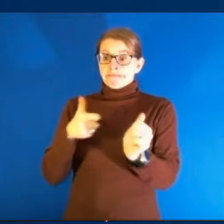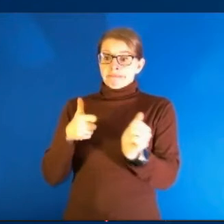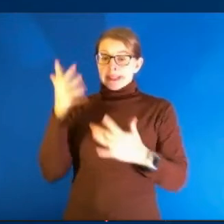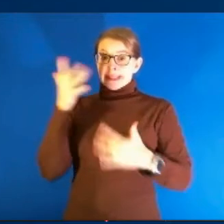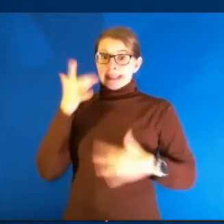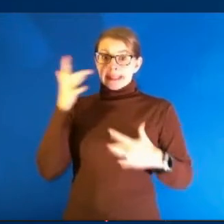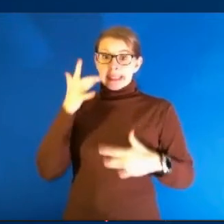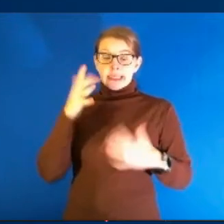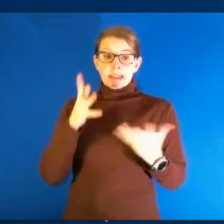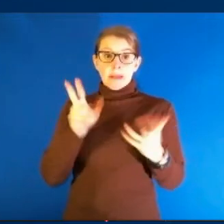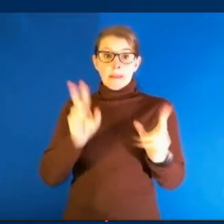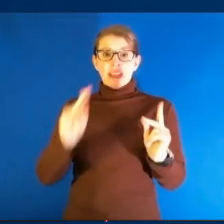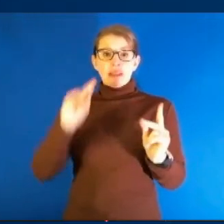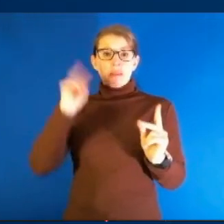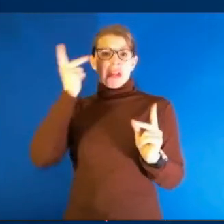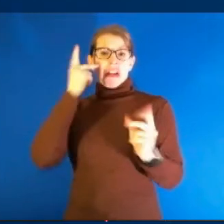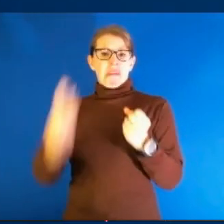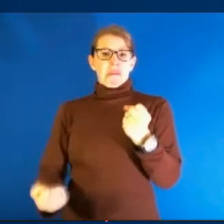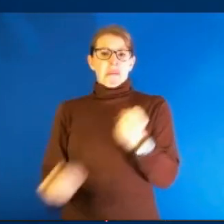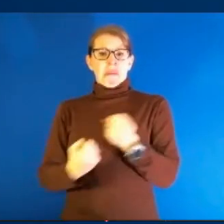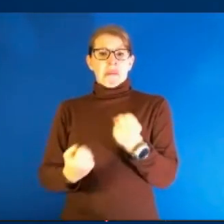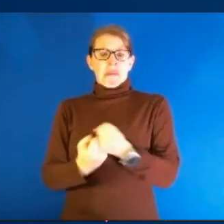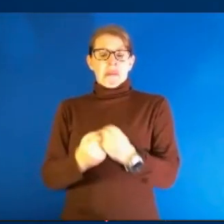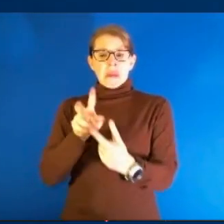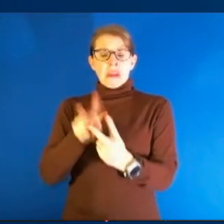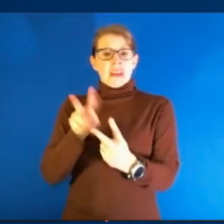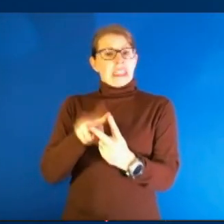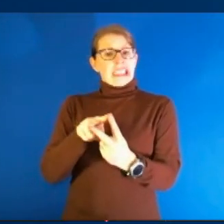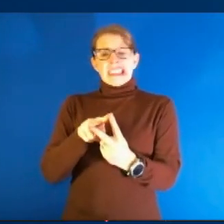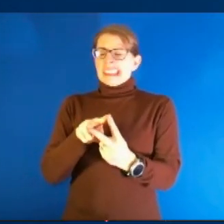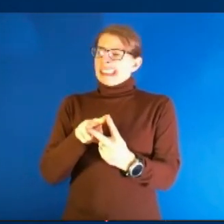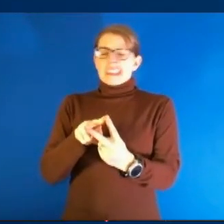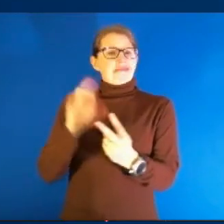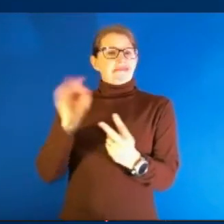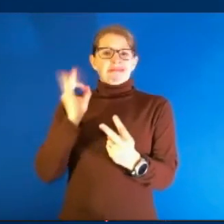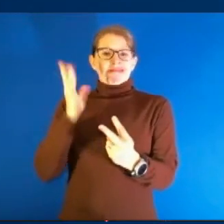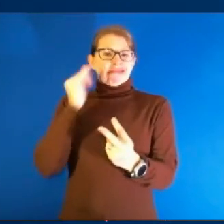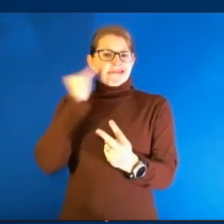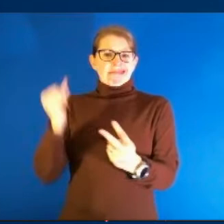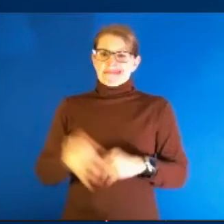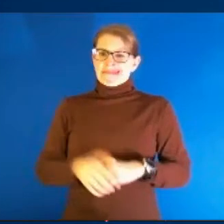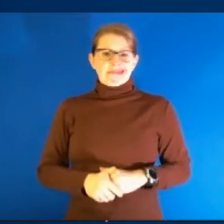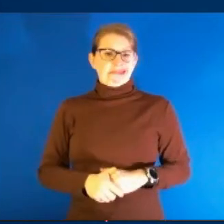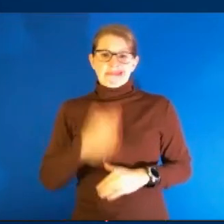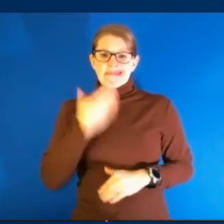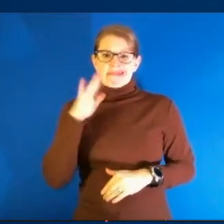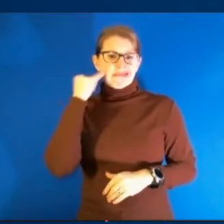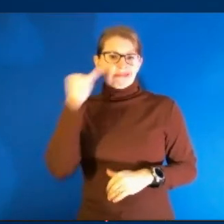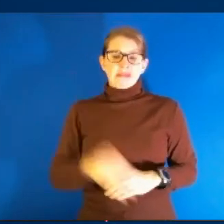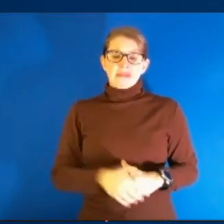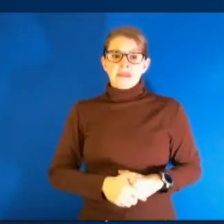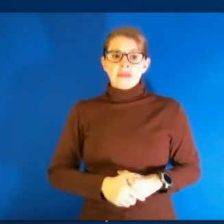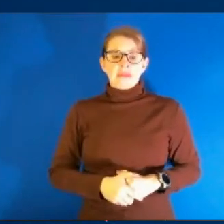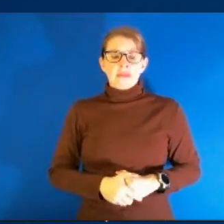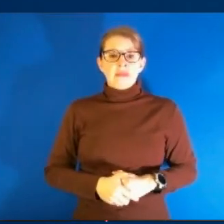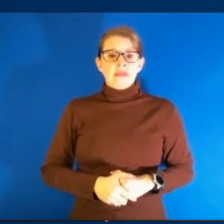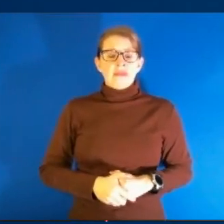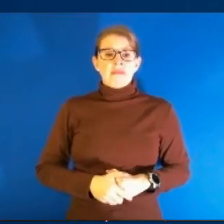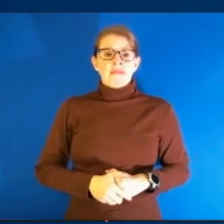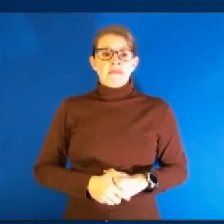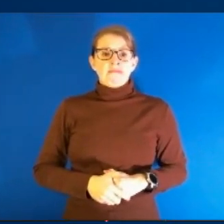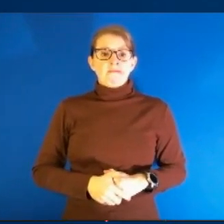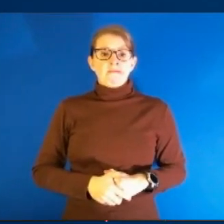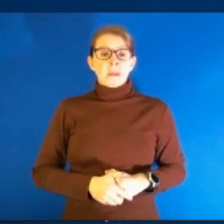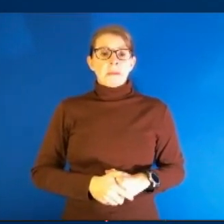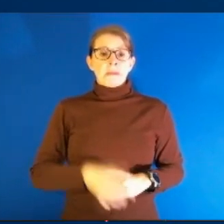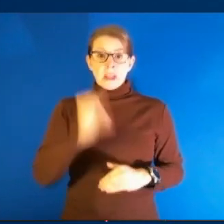people are politicizing just seems like a completely terrible idea to me. But if you want to allow